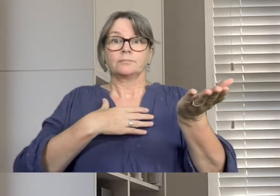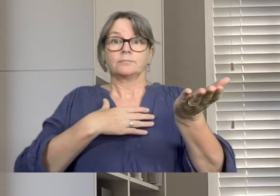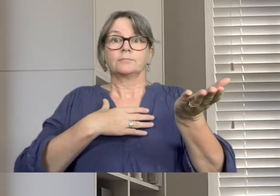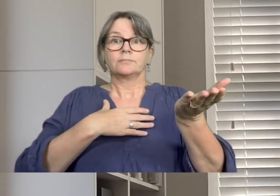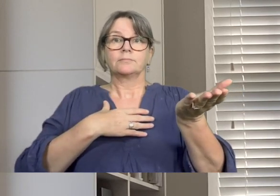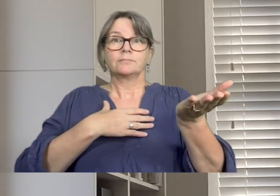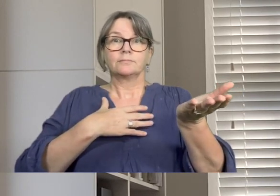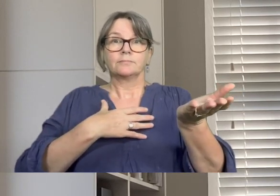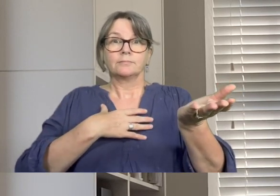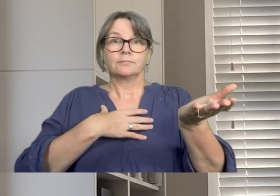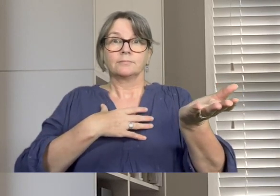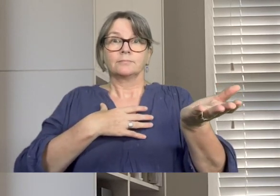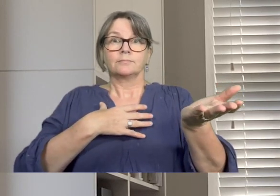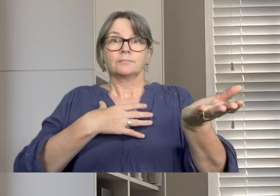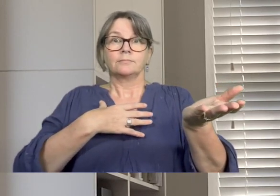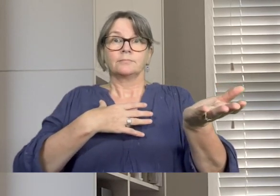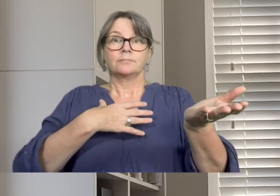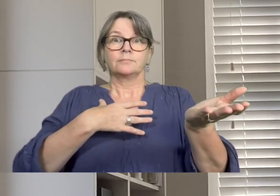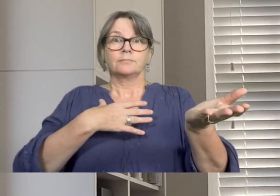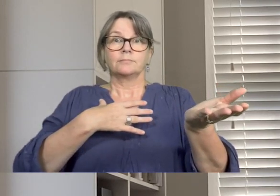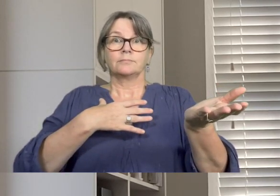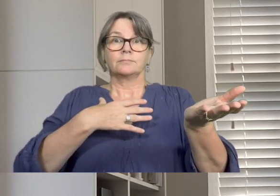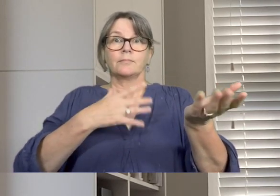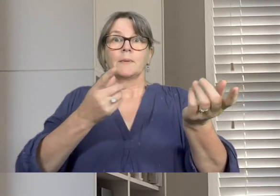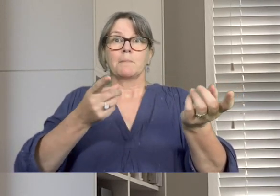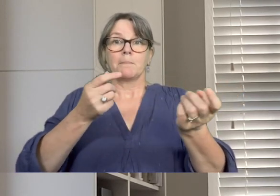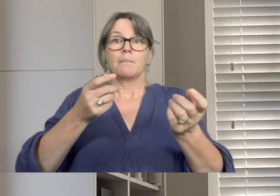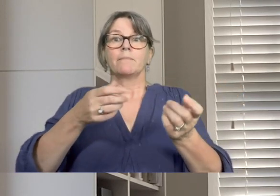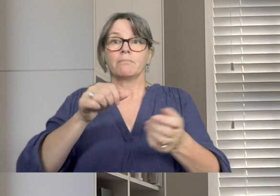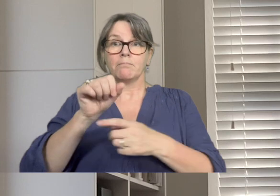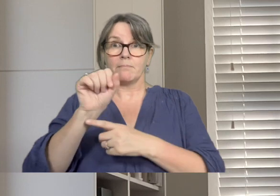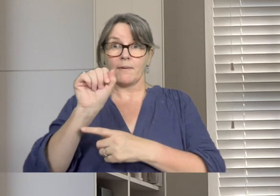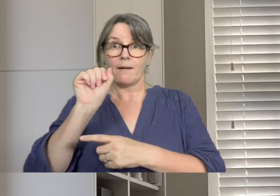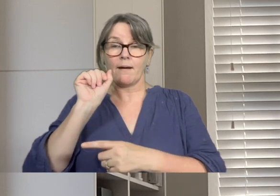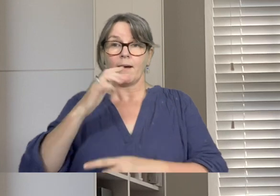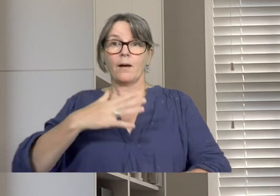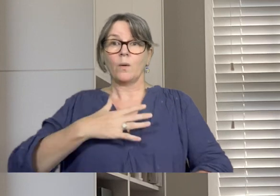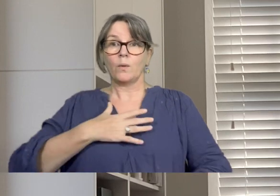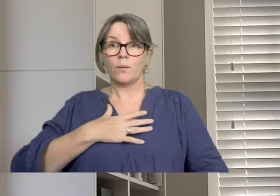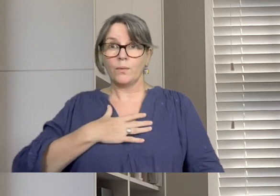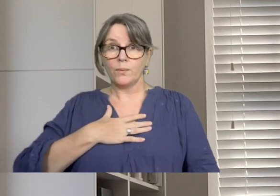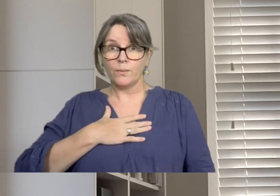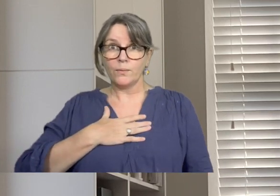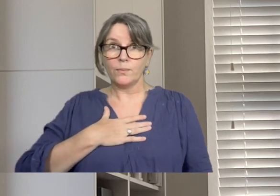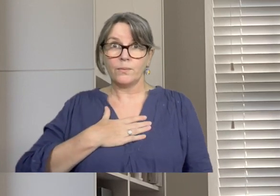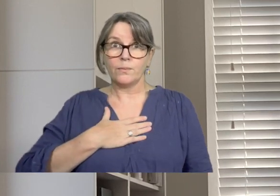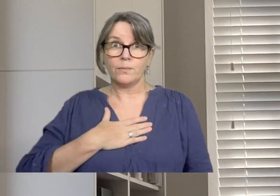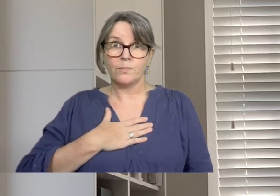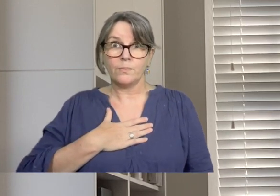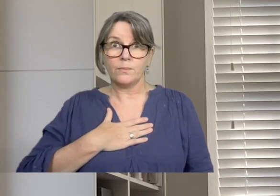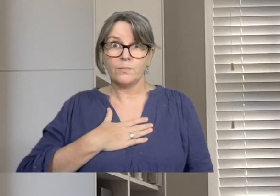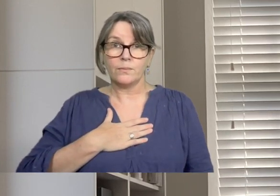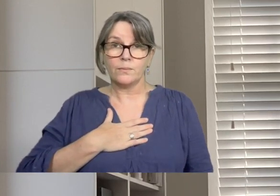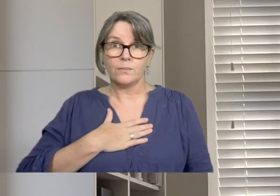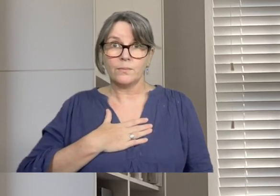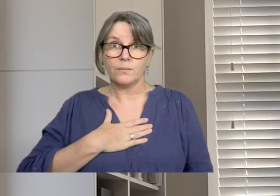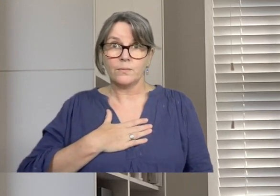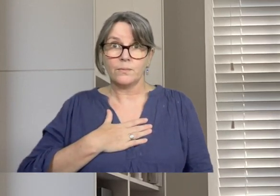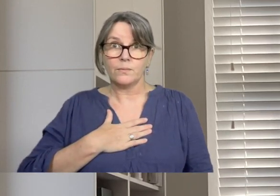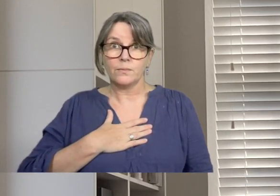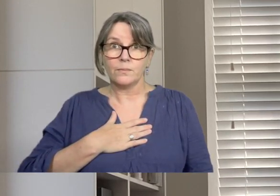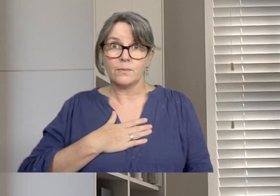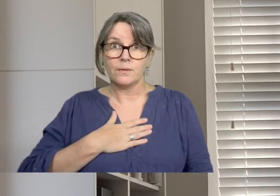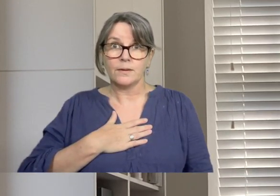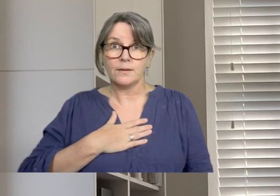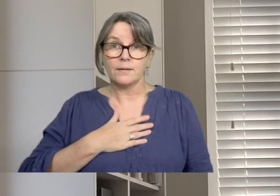Again, we don't want the pelvis to tip towards us. We breathe in. As we breathe out, we lengthen back. Same thing, we're going to take a breath